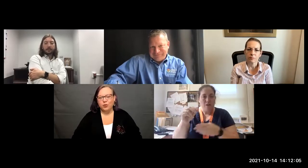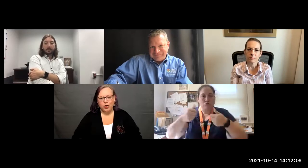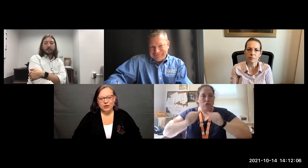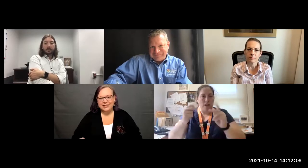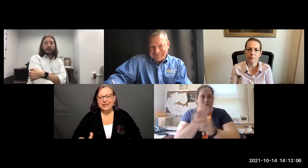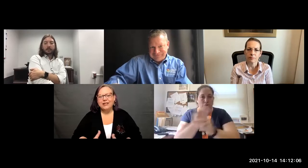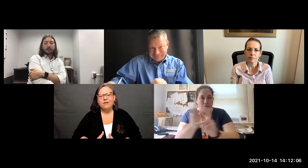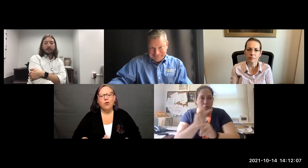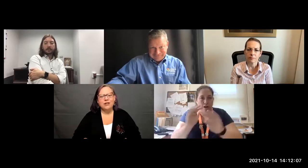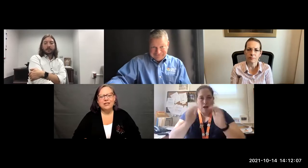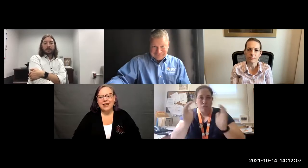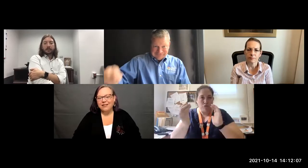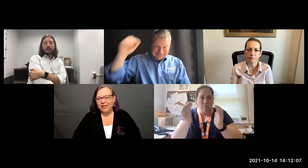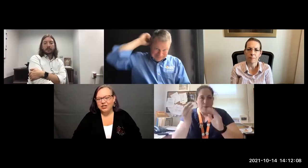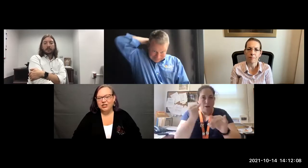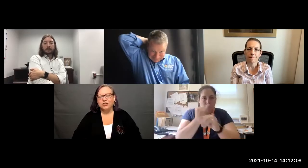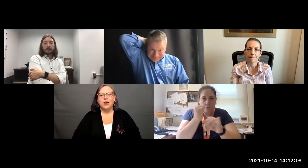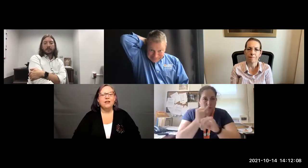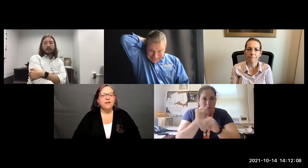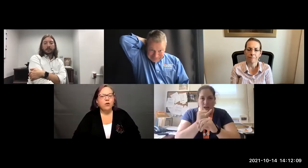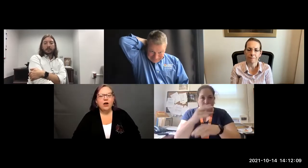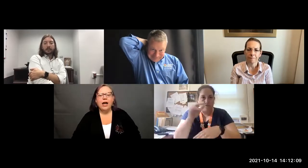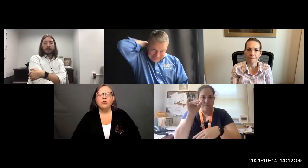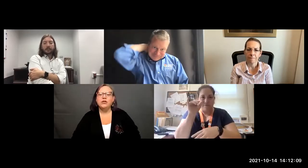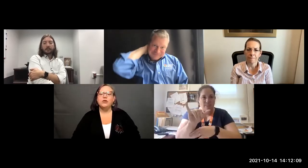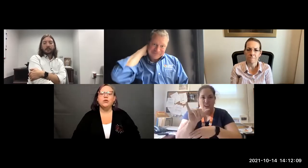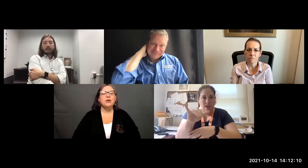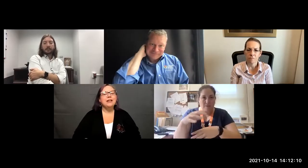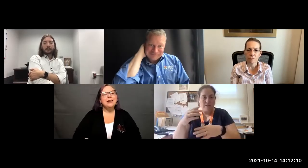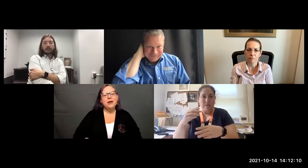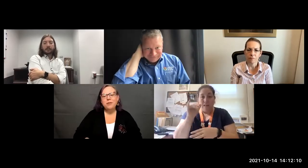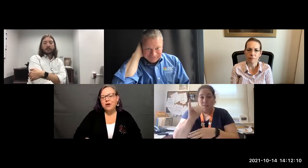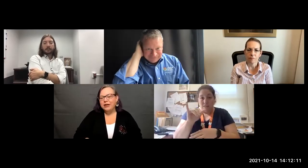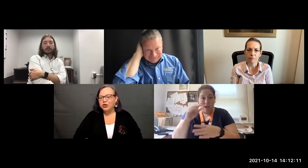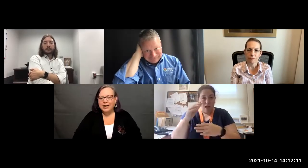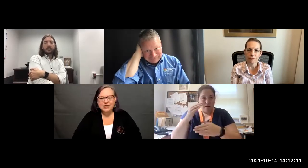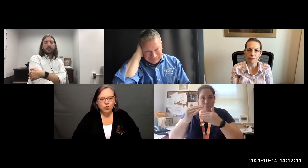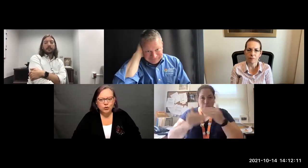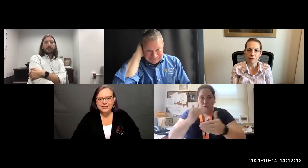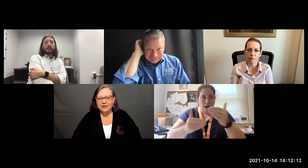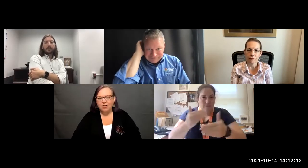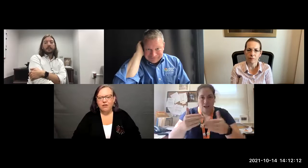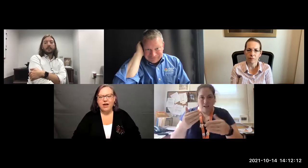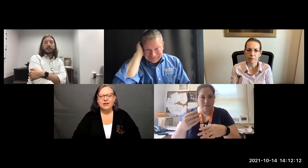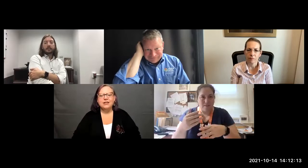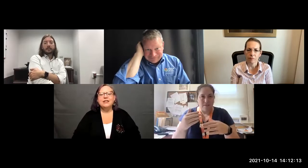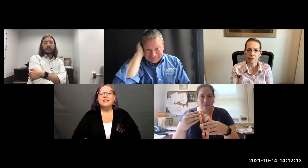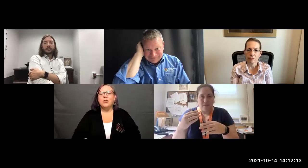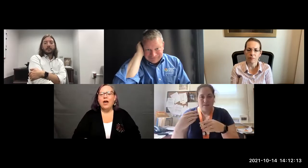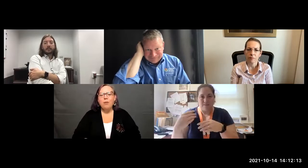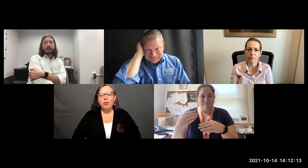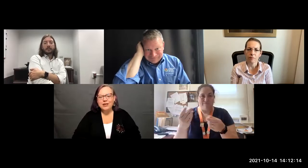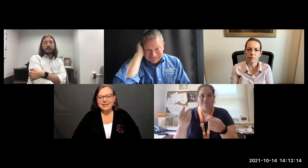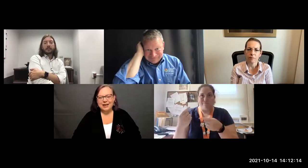in the works for data collection, trying to figure out how to compare and contrast schools and all of that.